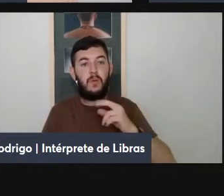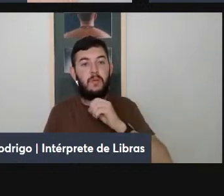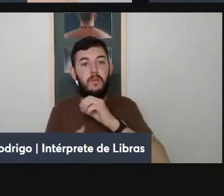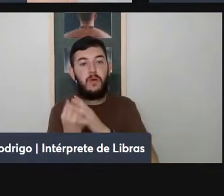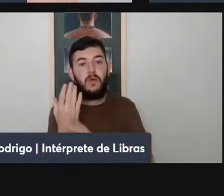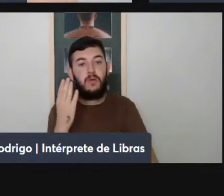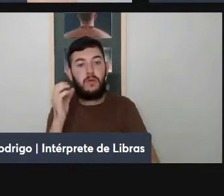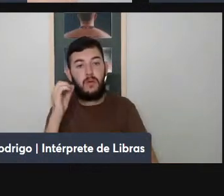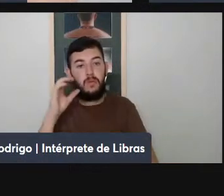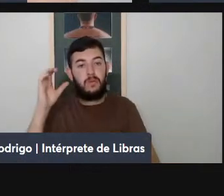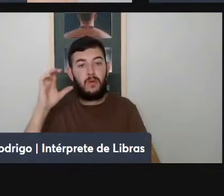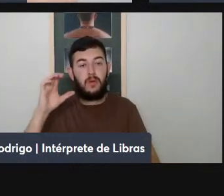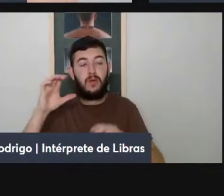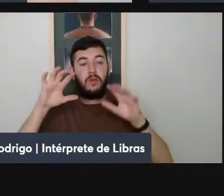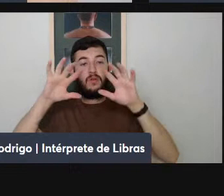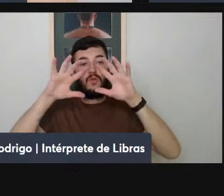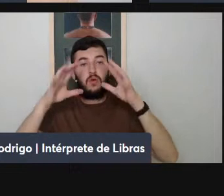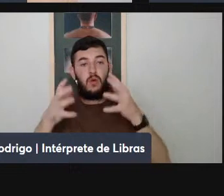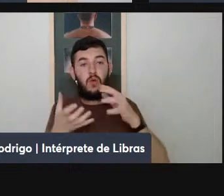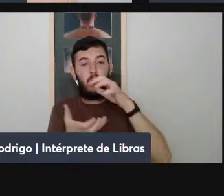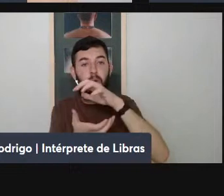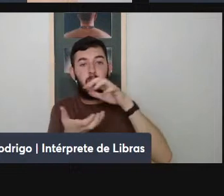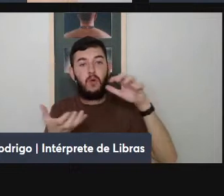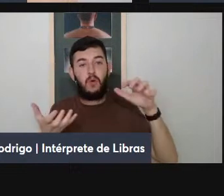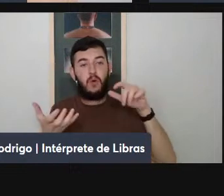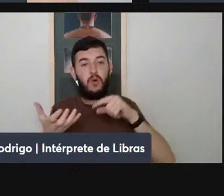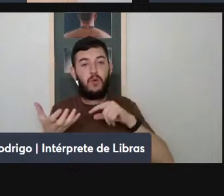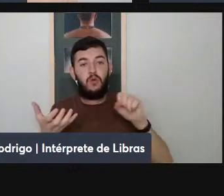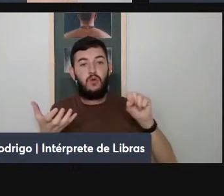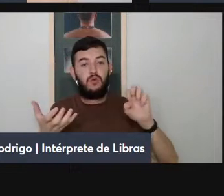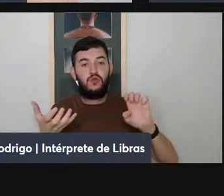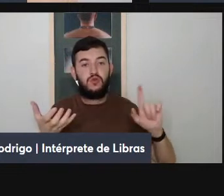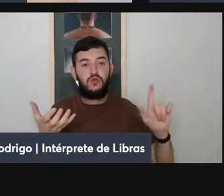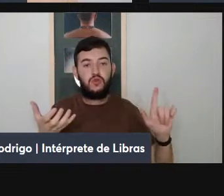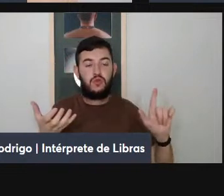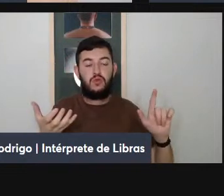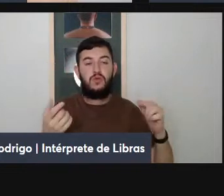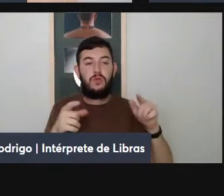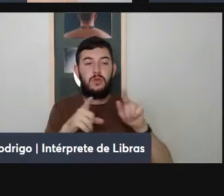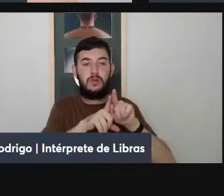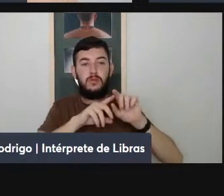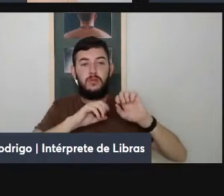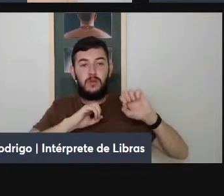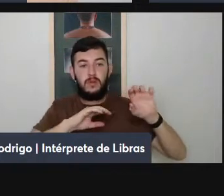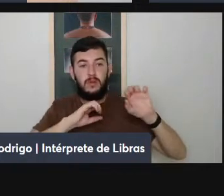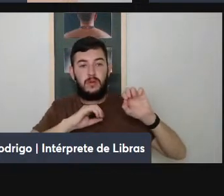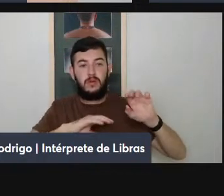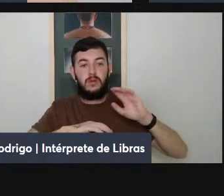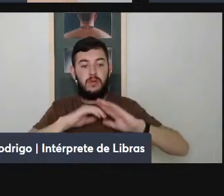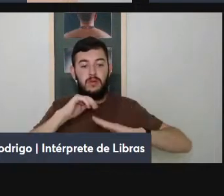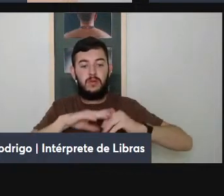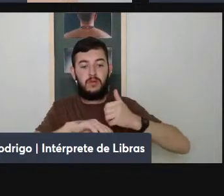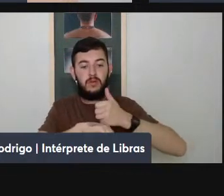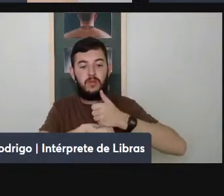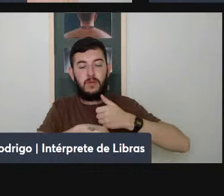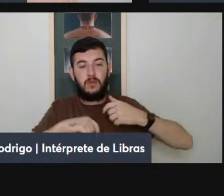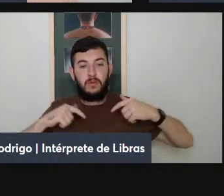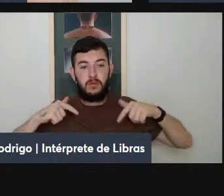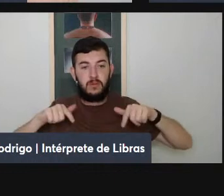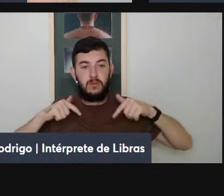sul global. E em sua educação, na educação desses trabalhadores, incutir